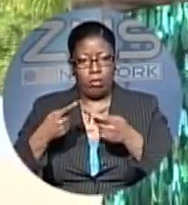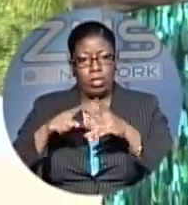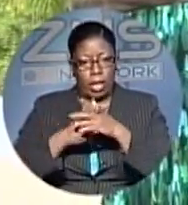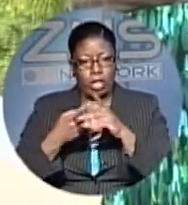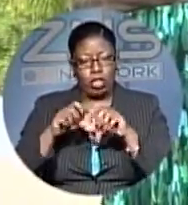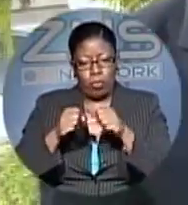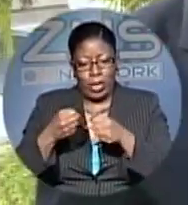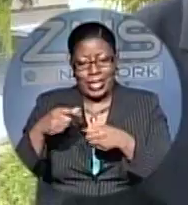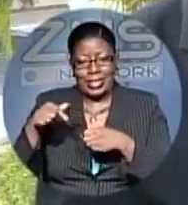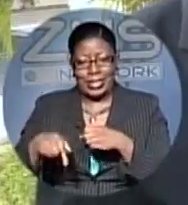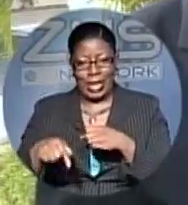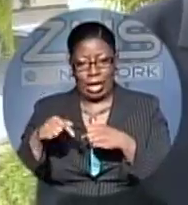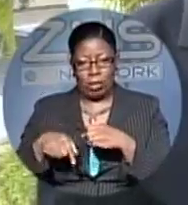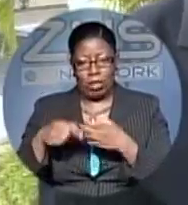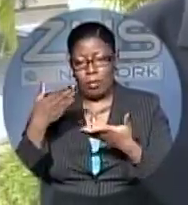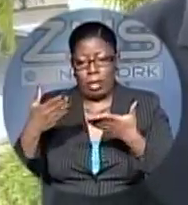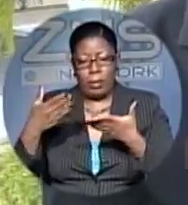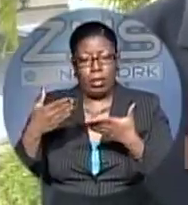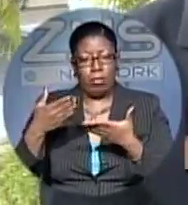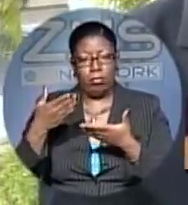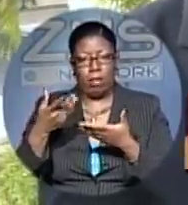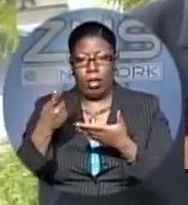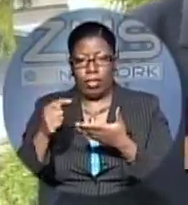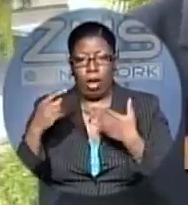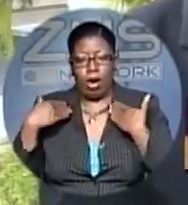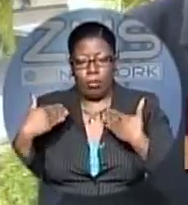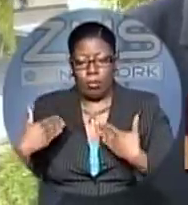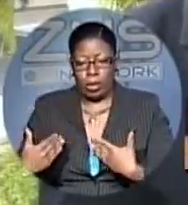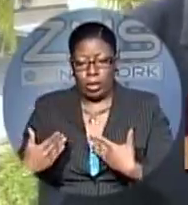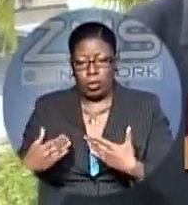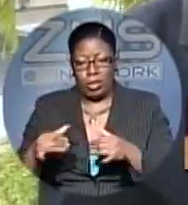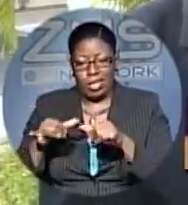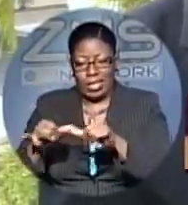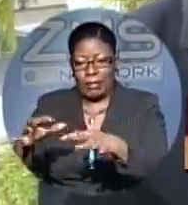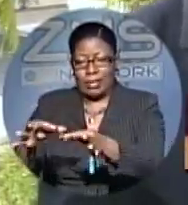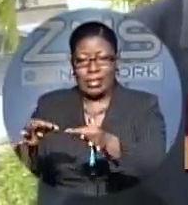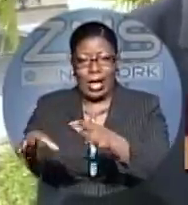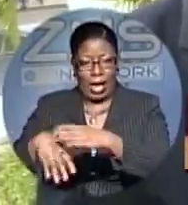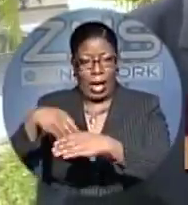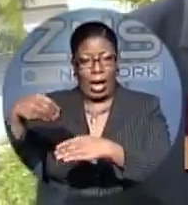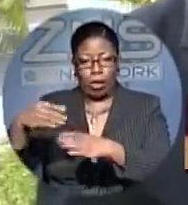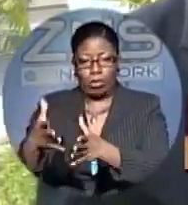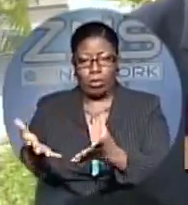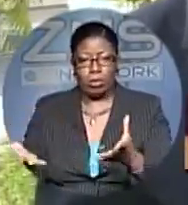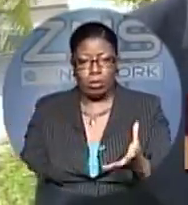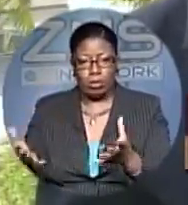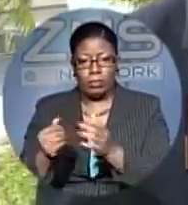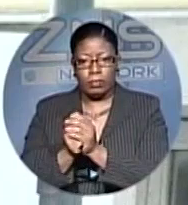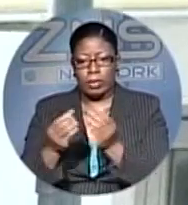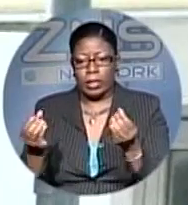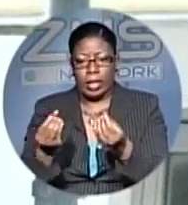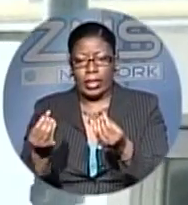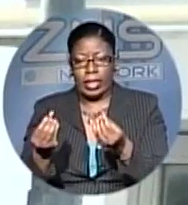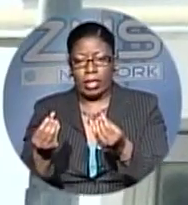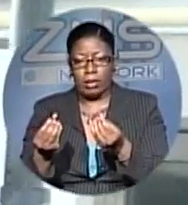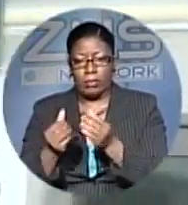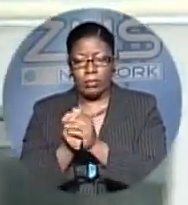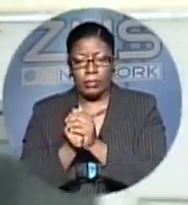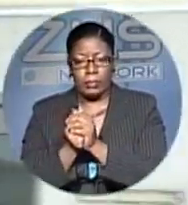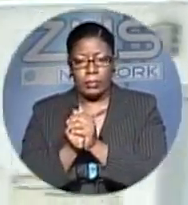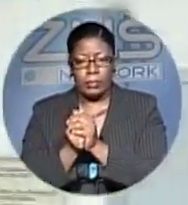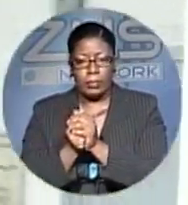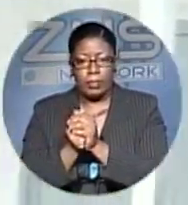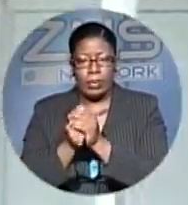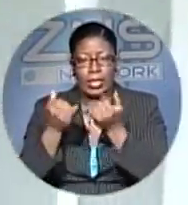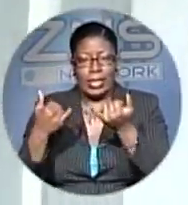out. In my opinion, we recommend immediate burial or cremation. Now, hospital